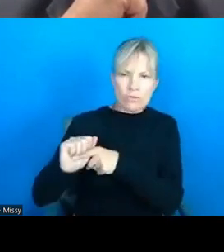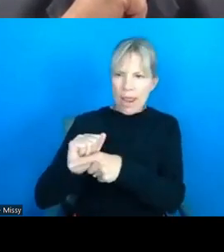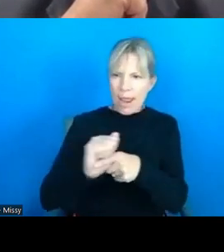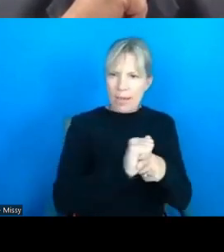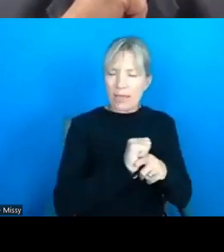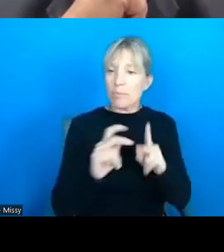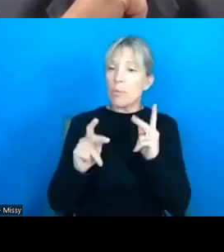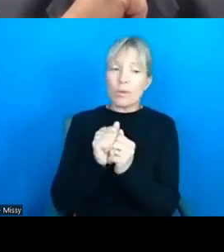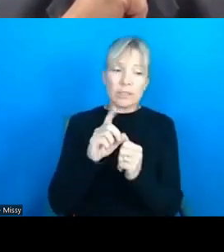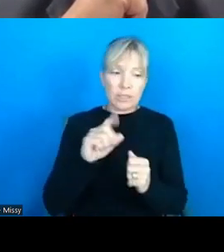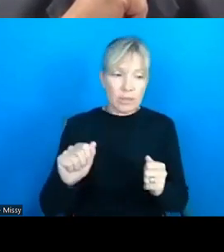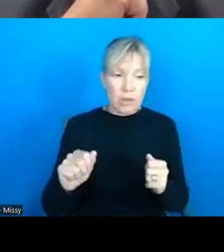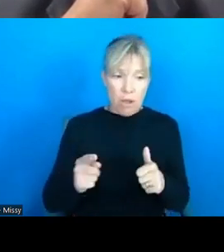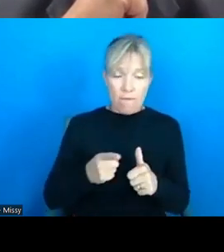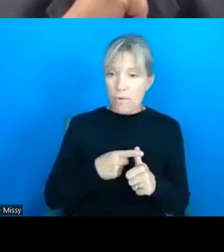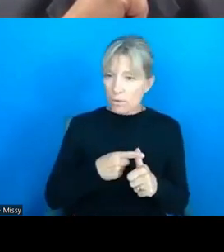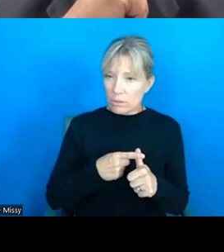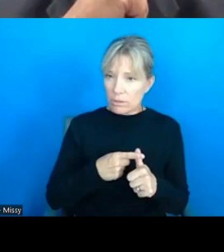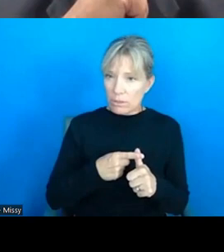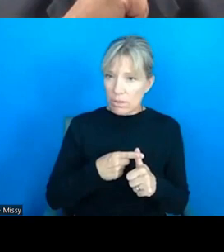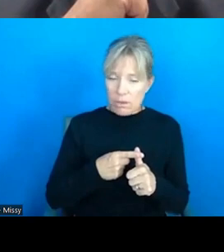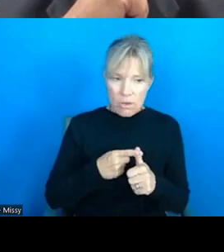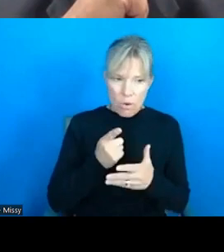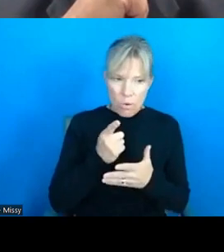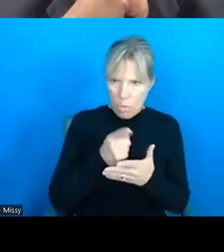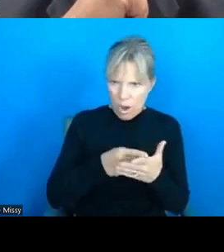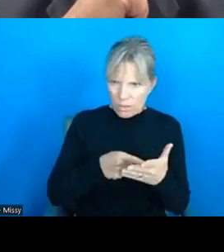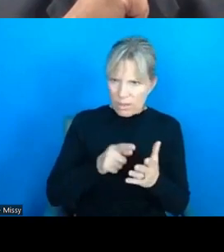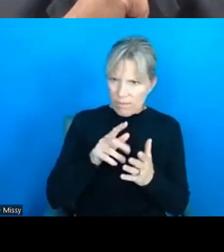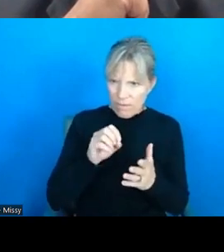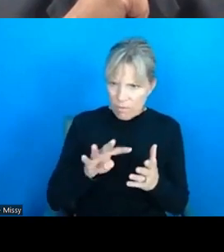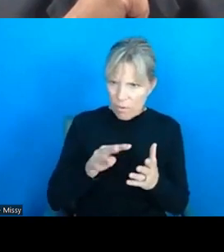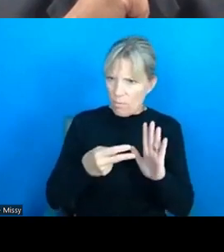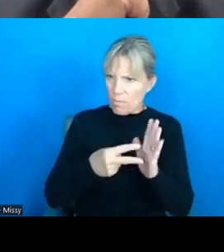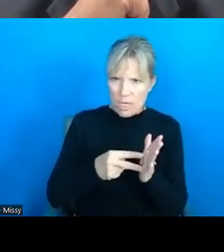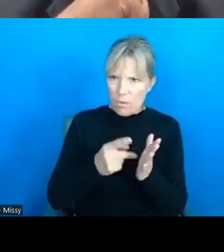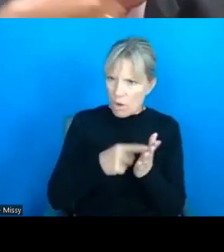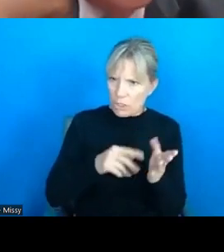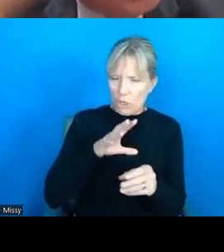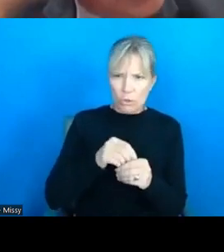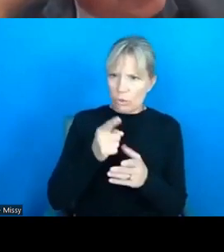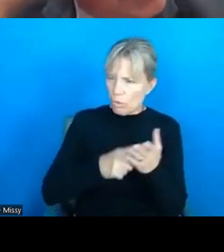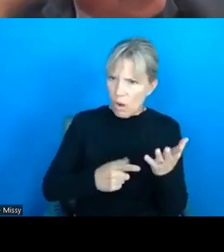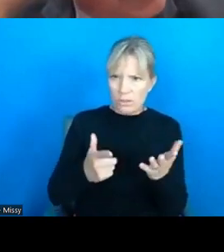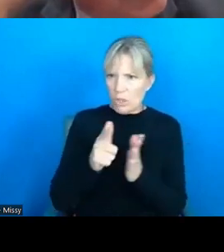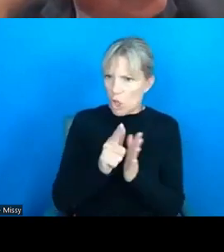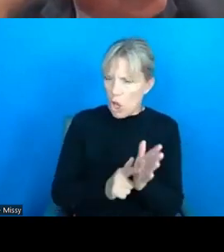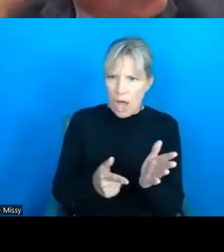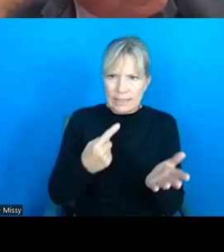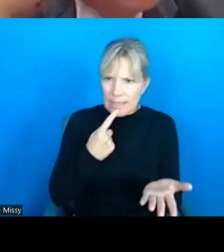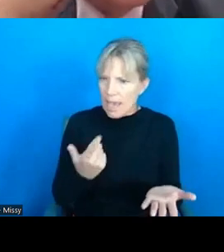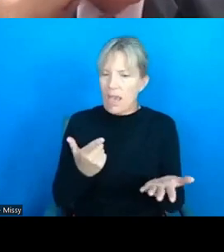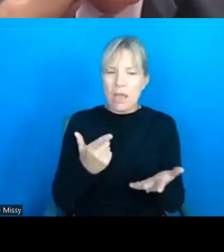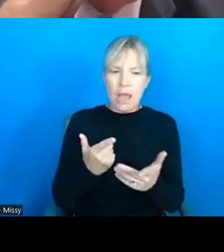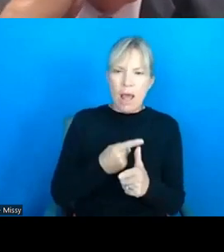with disabilities. First of all, really what were the intricacies of 504 and the Rehab Act and the law, and what